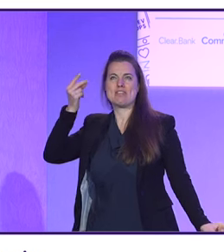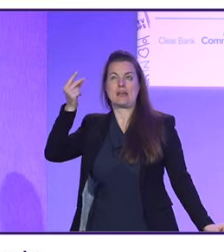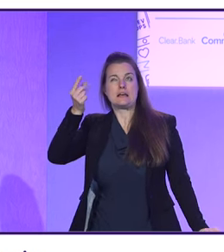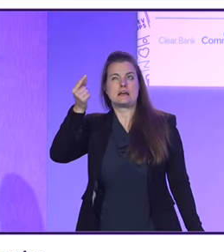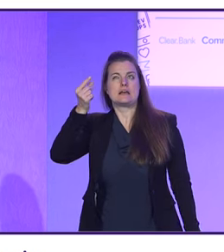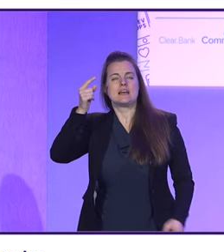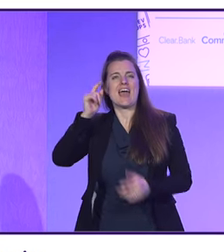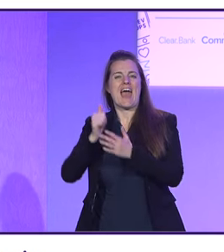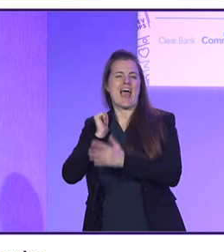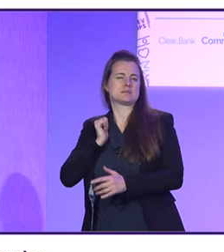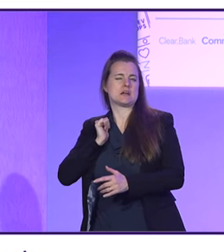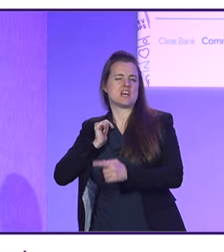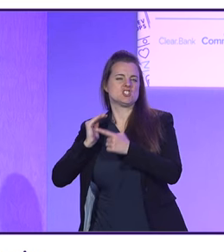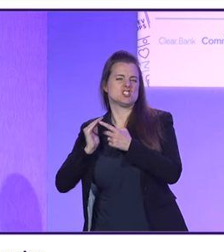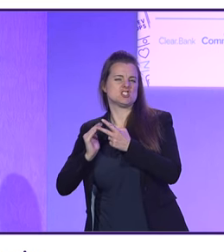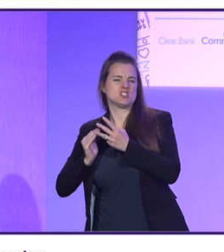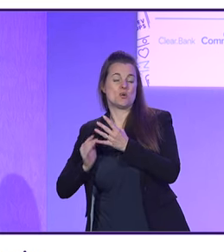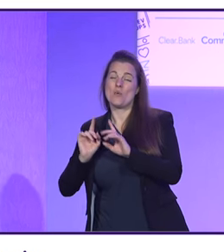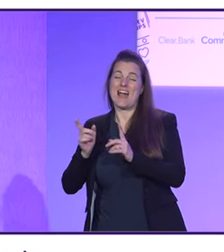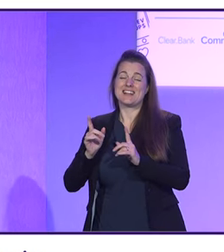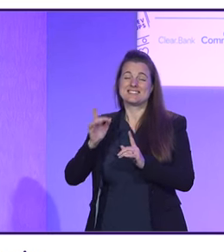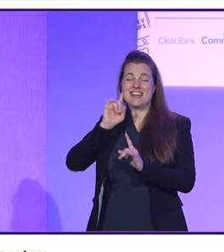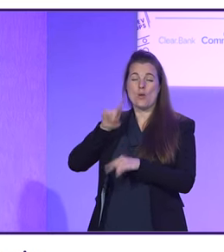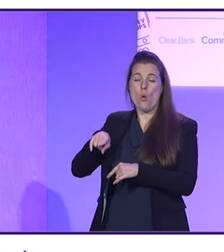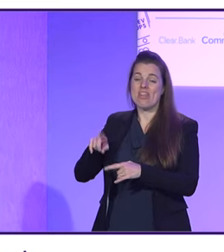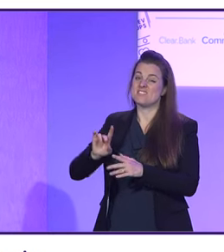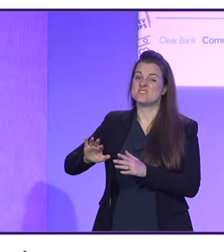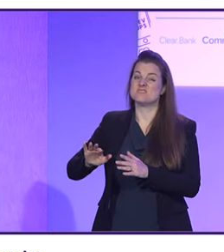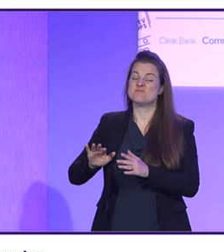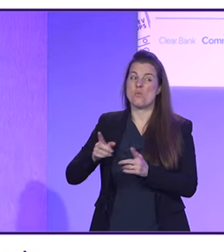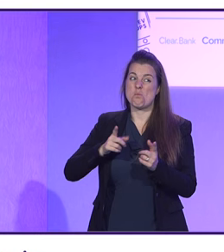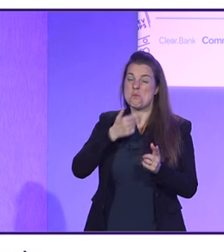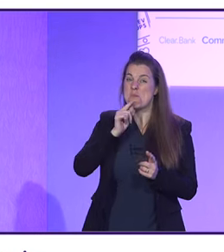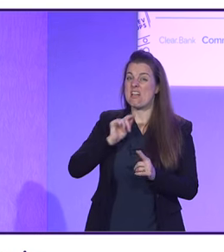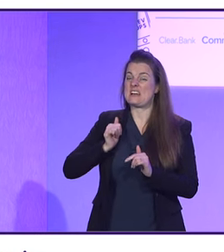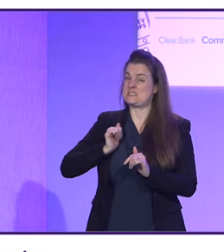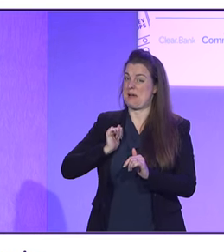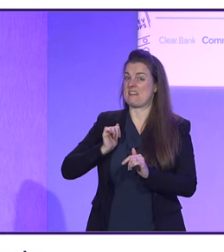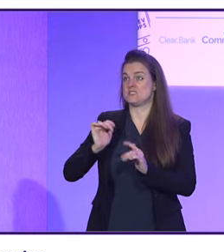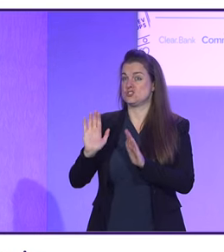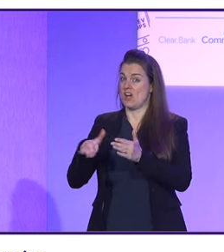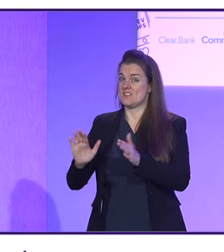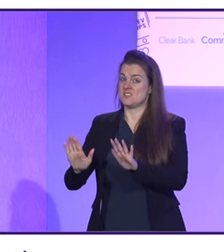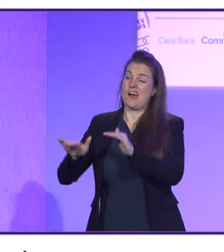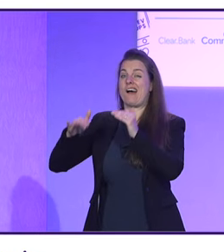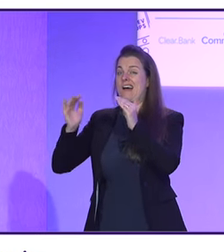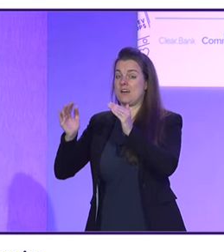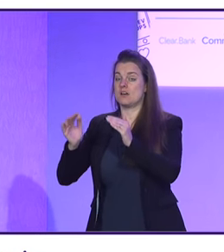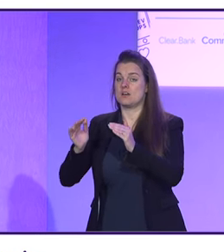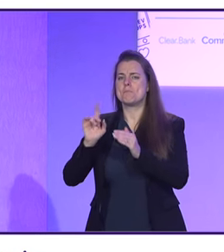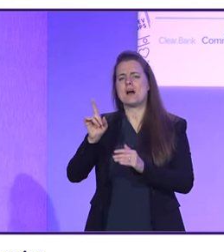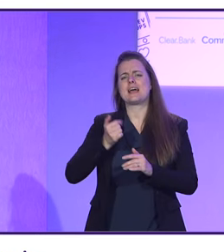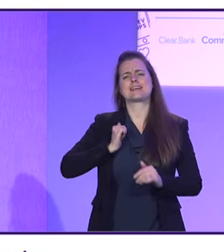off the fact that services have high expectations today. What are those expectations? I think there's four key